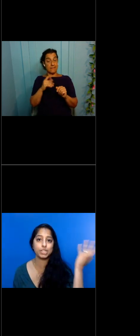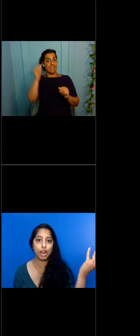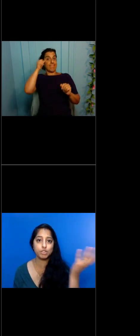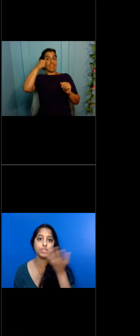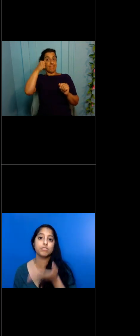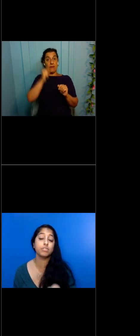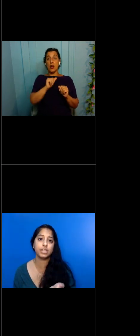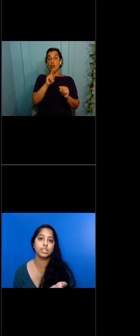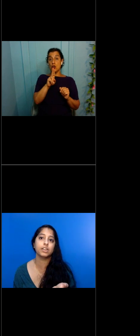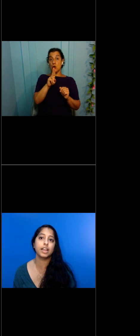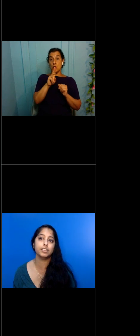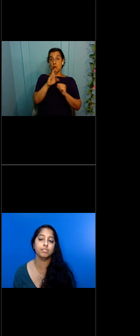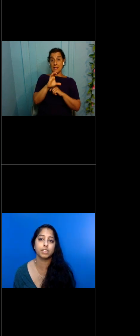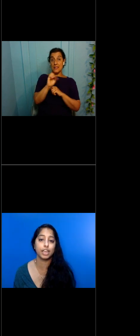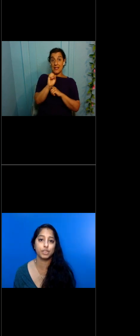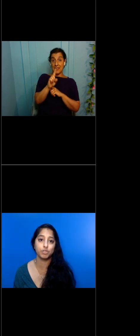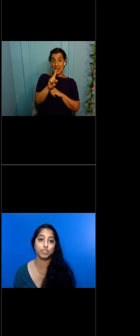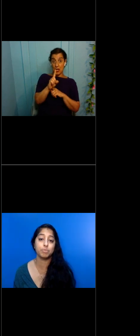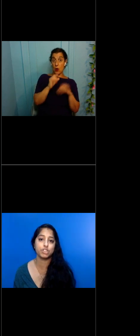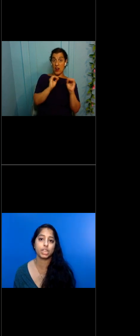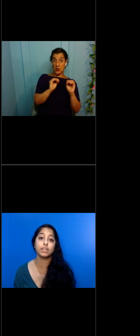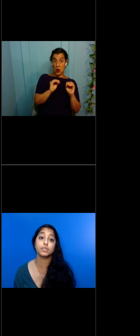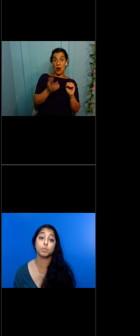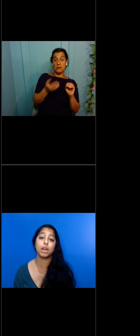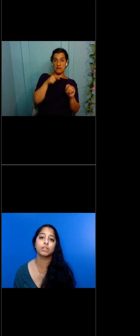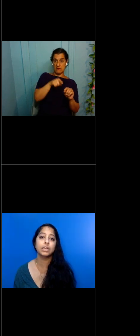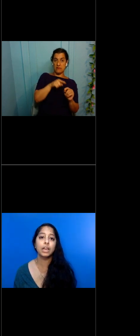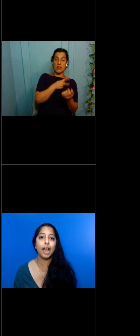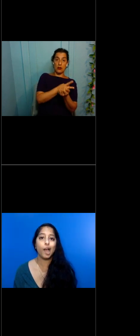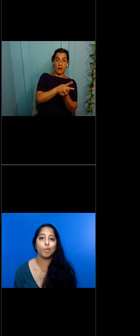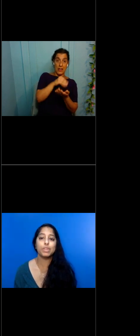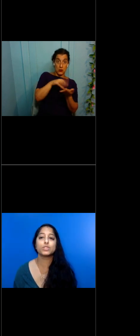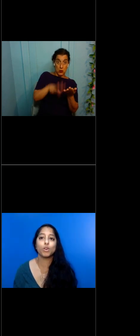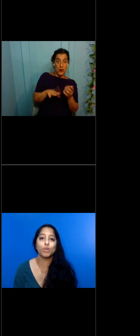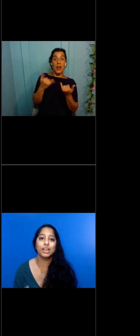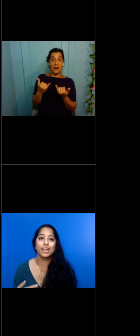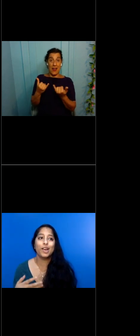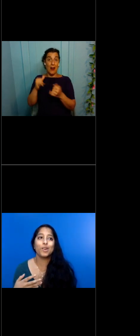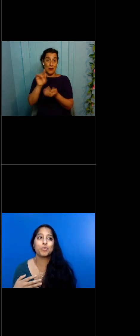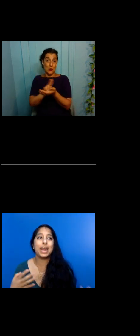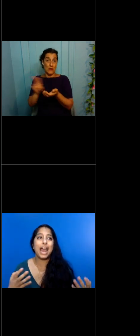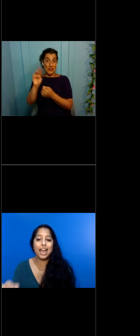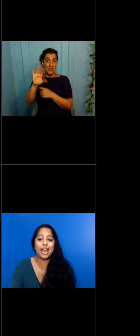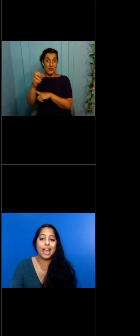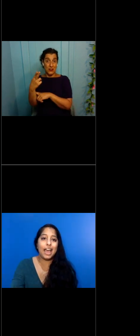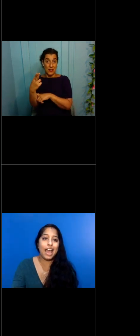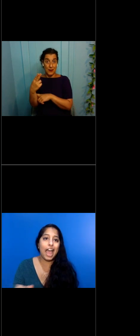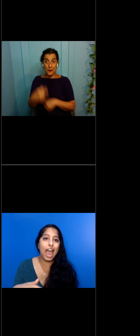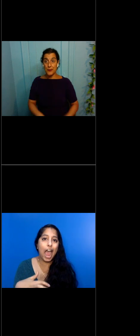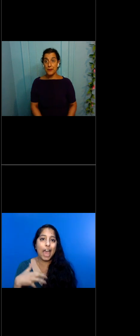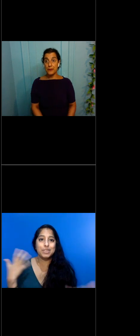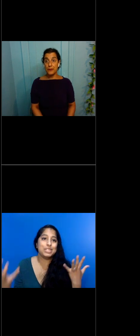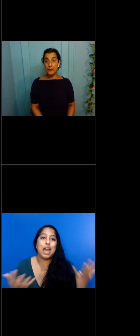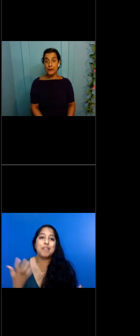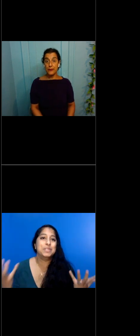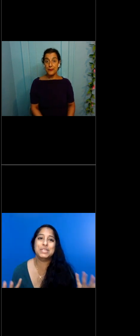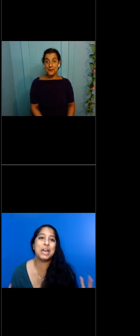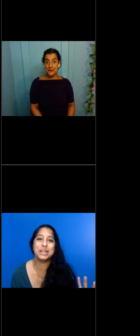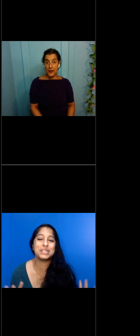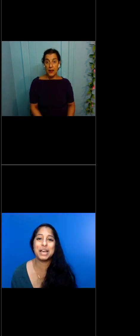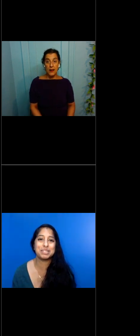before as a graduate student, and here at University of Michigan as well. And so, right, this